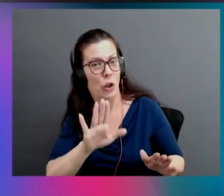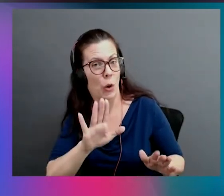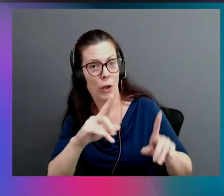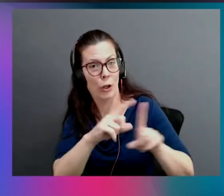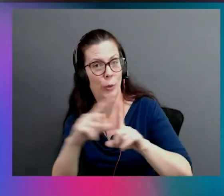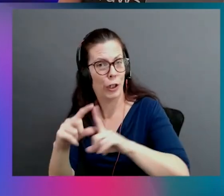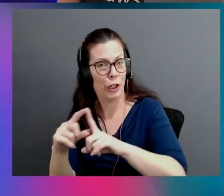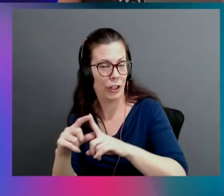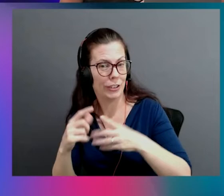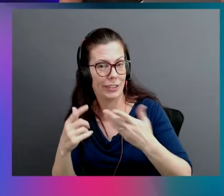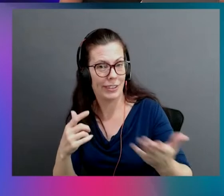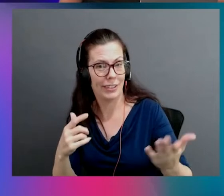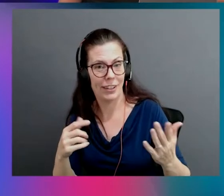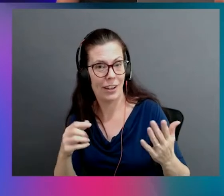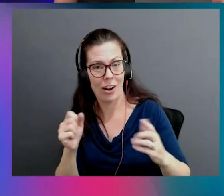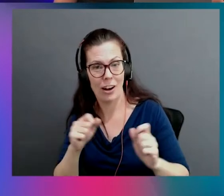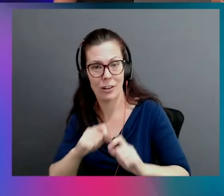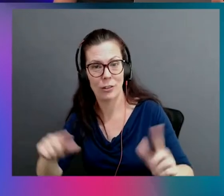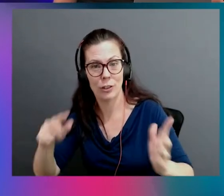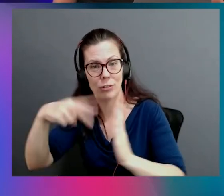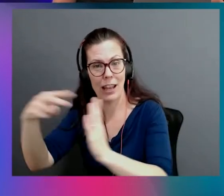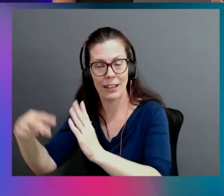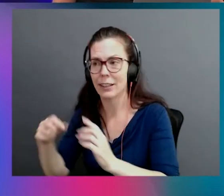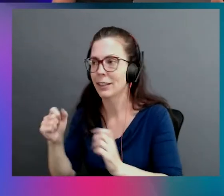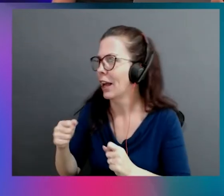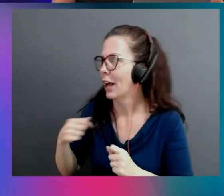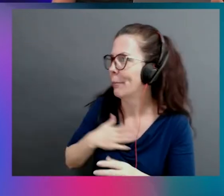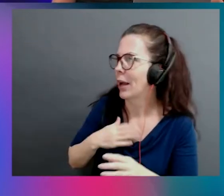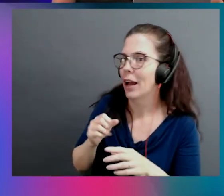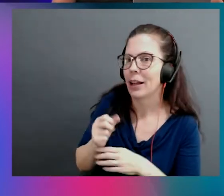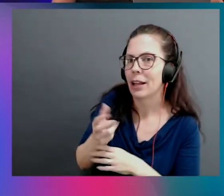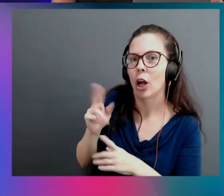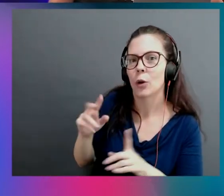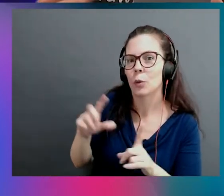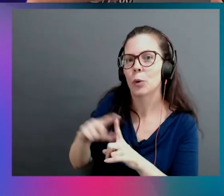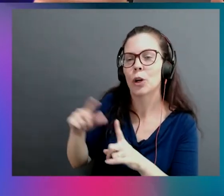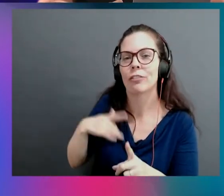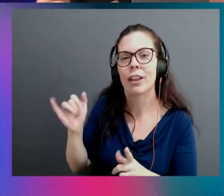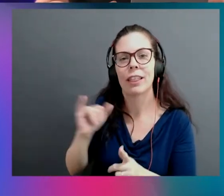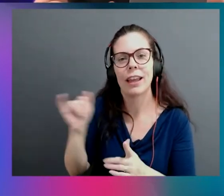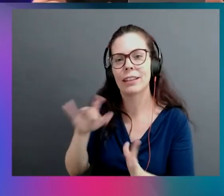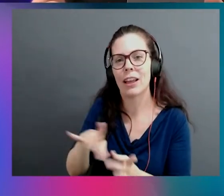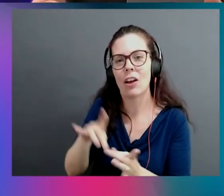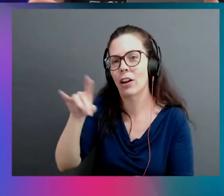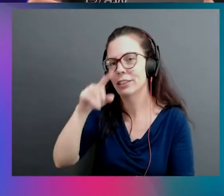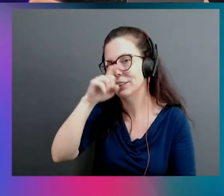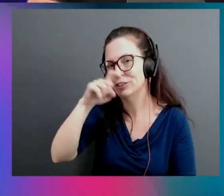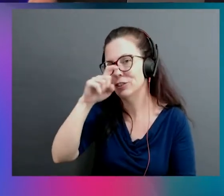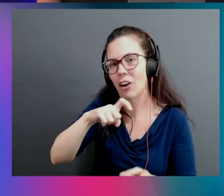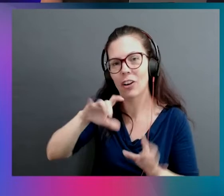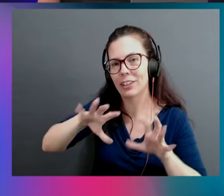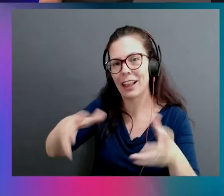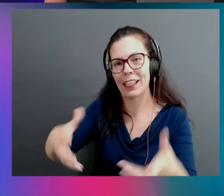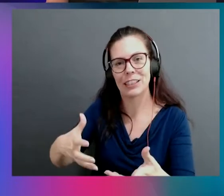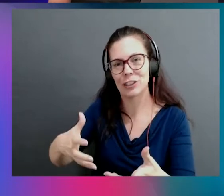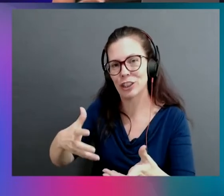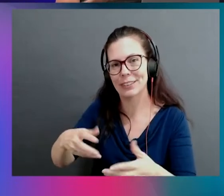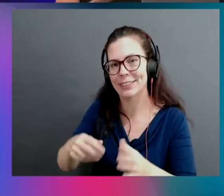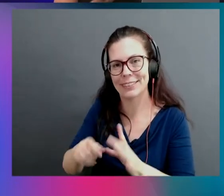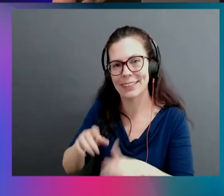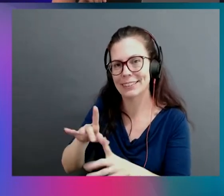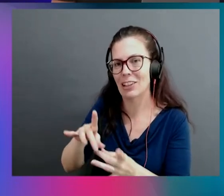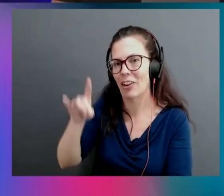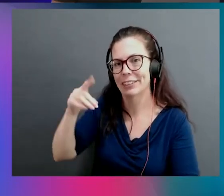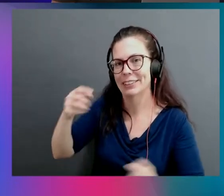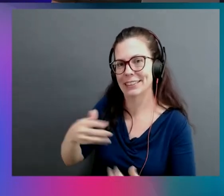words have been echoed breathed back. into life. They have been echoed back at me like the whole collection of haunted dolls. But you know, it's good. I wish we did have. We do